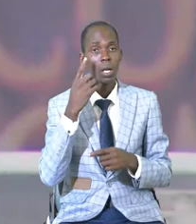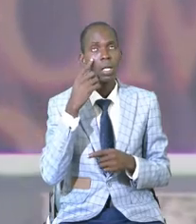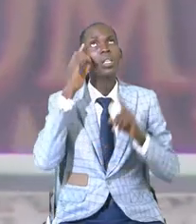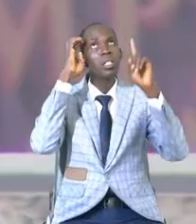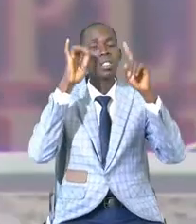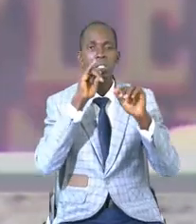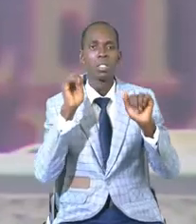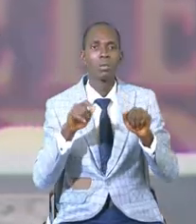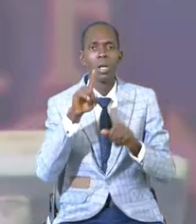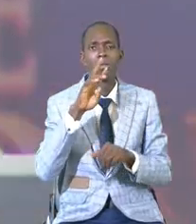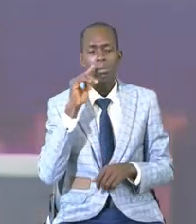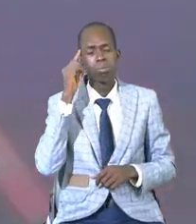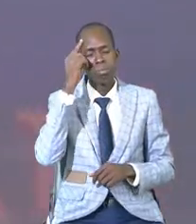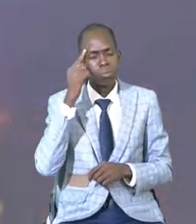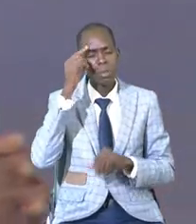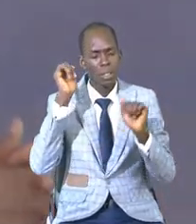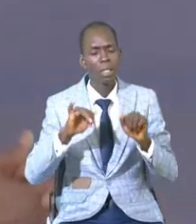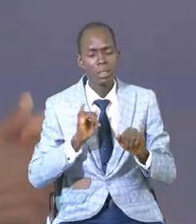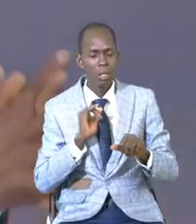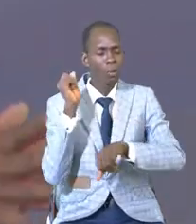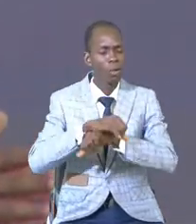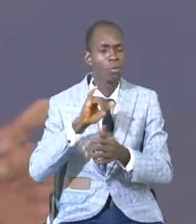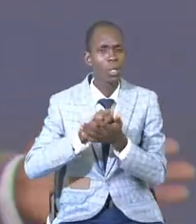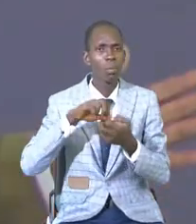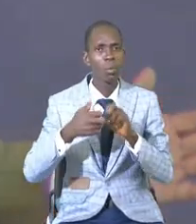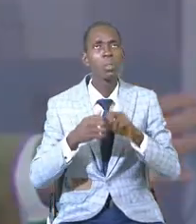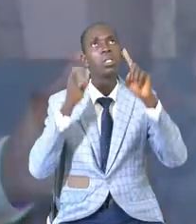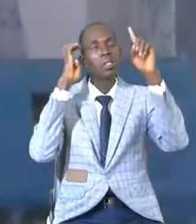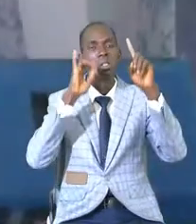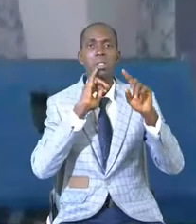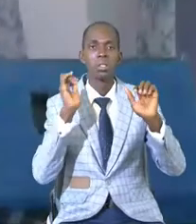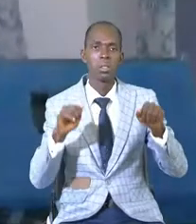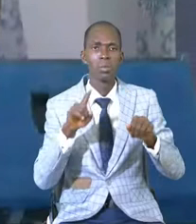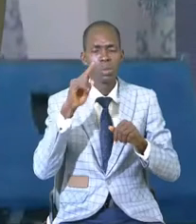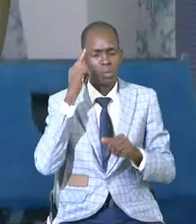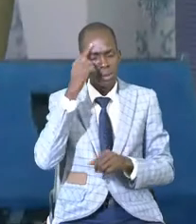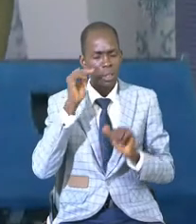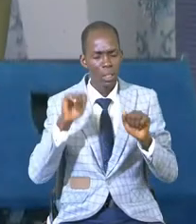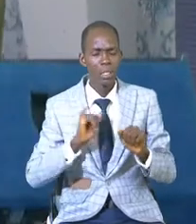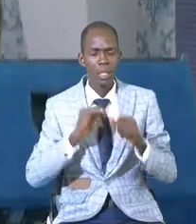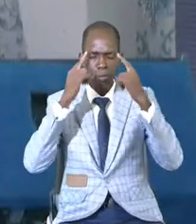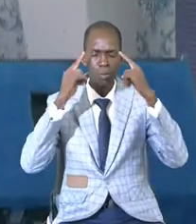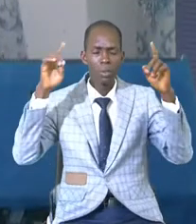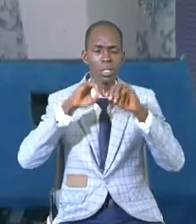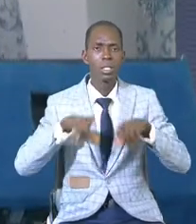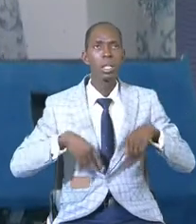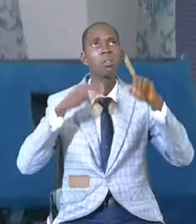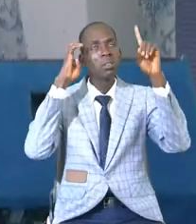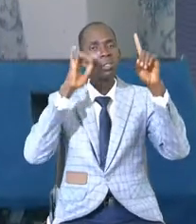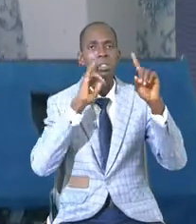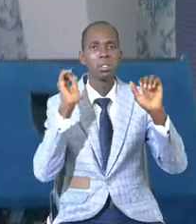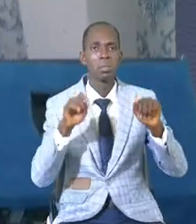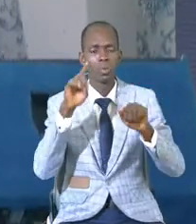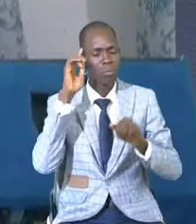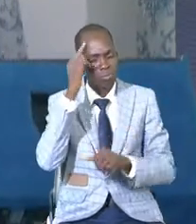wondering, can I climb that mountain? He is able. You're wondering, can I be an achiever? He is able. You're wondering, can I succeed?